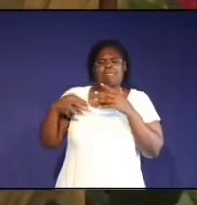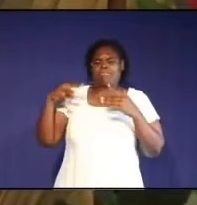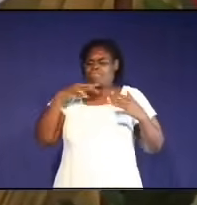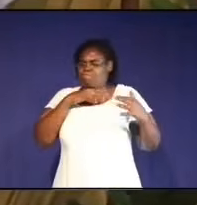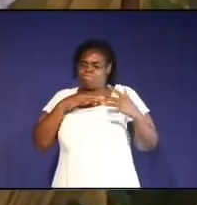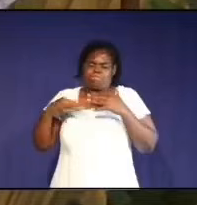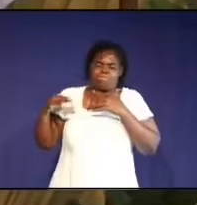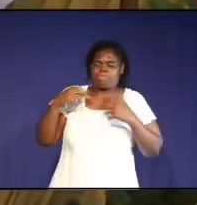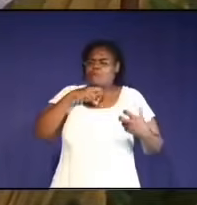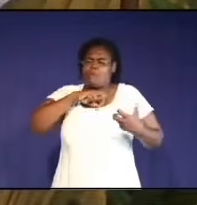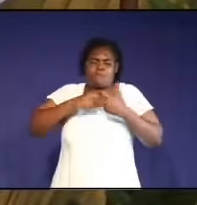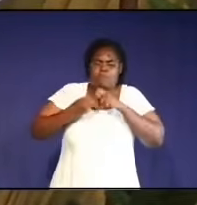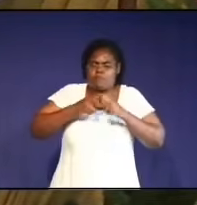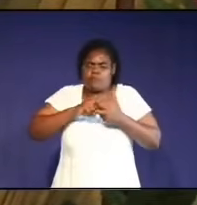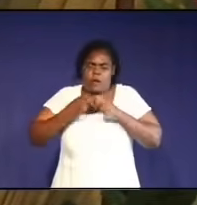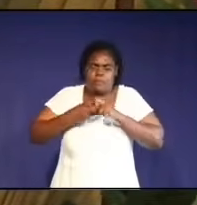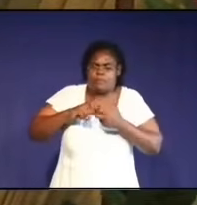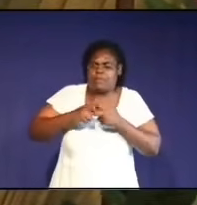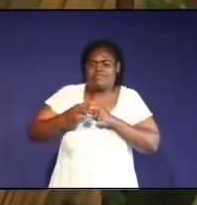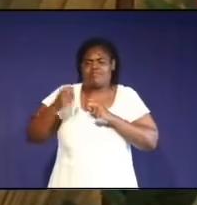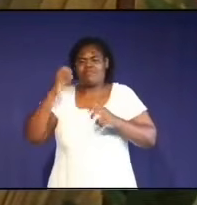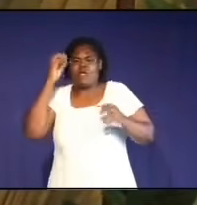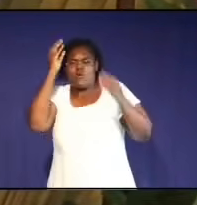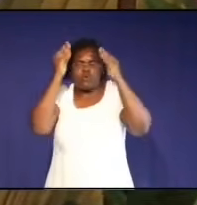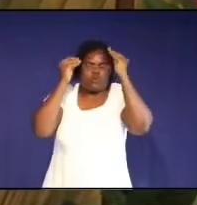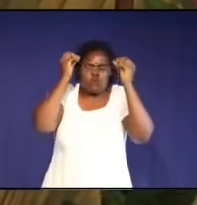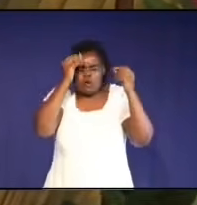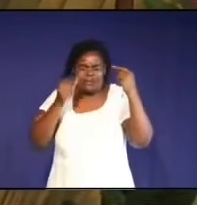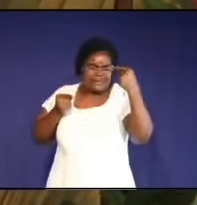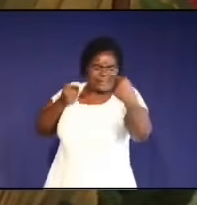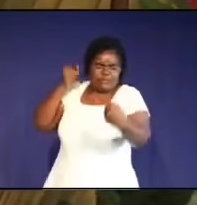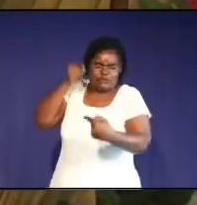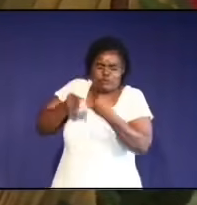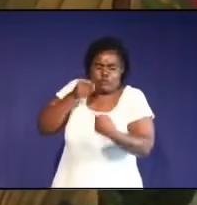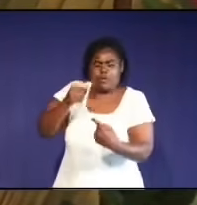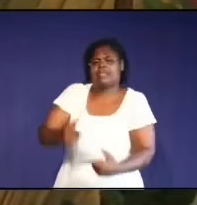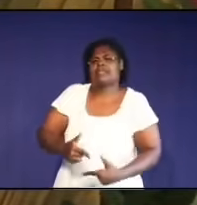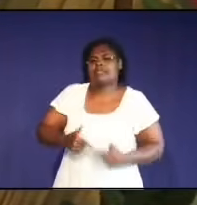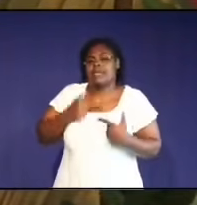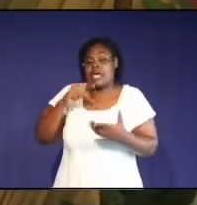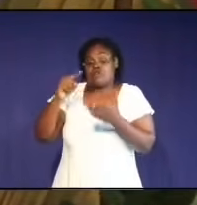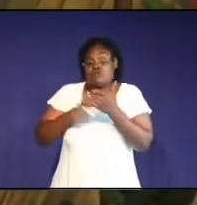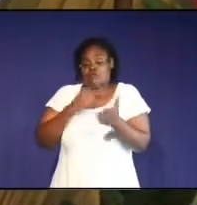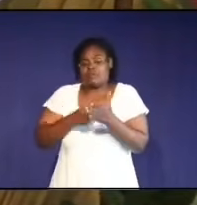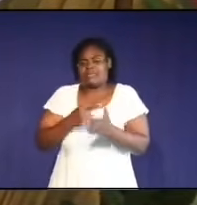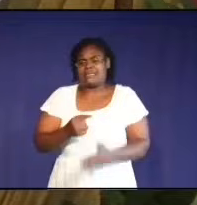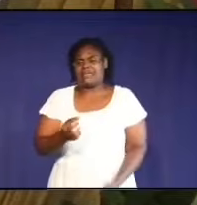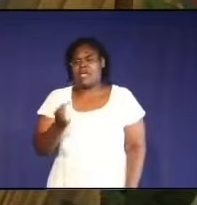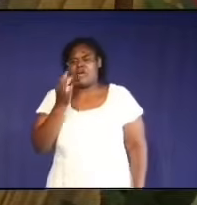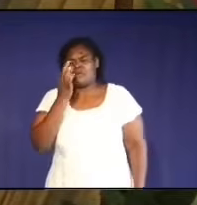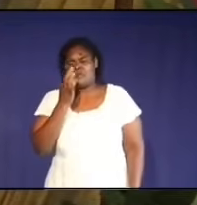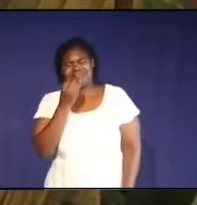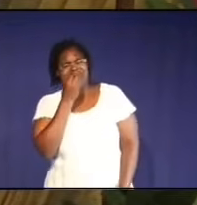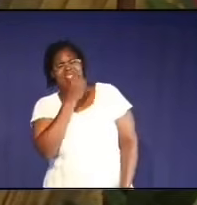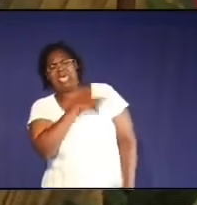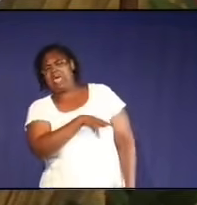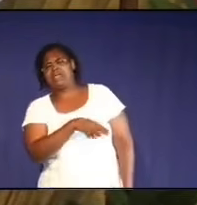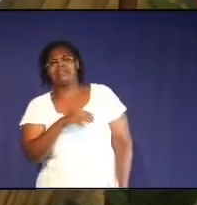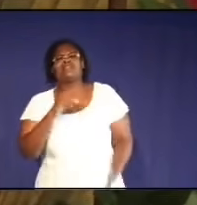internal conflict. We have some internal struggle. Sometimes food has no taste to our